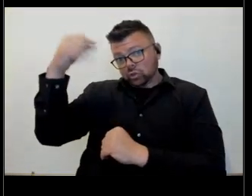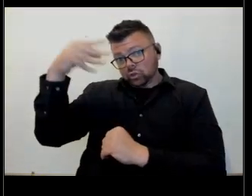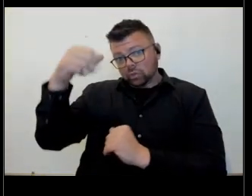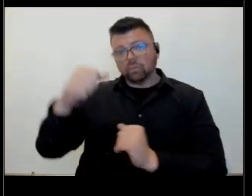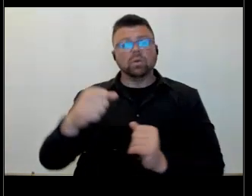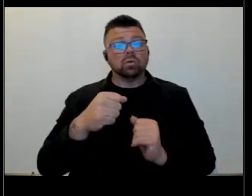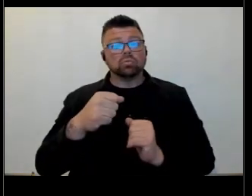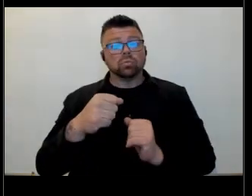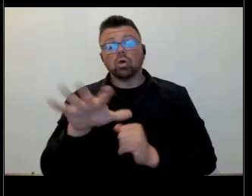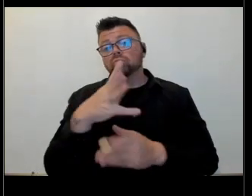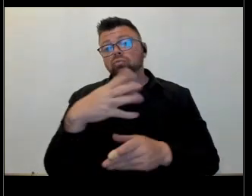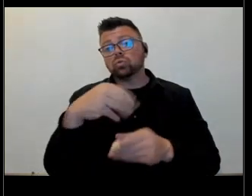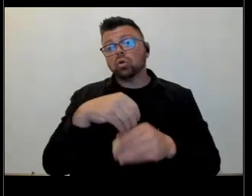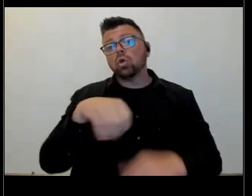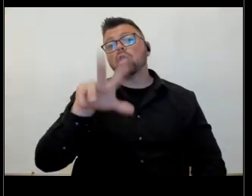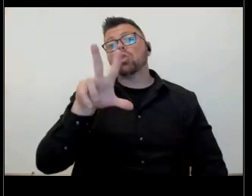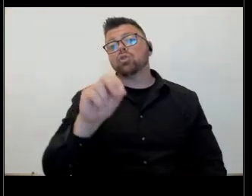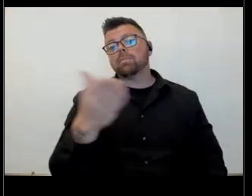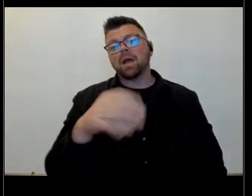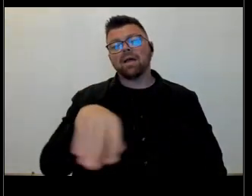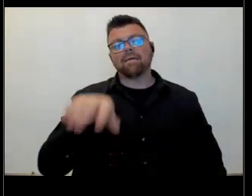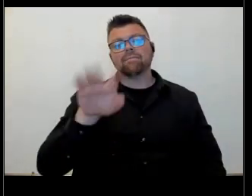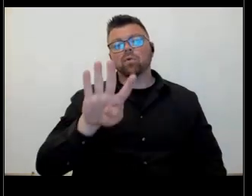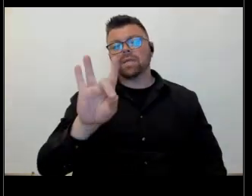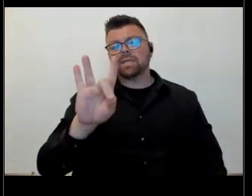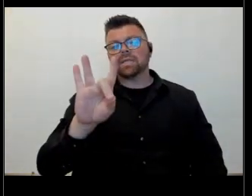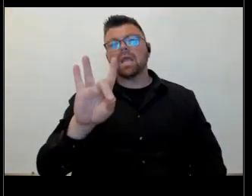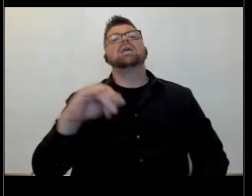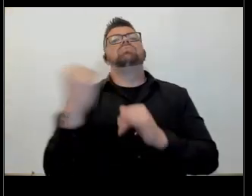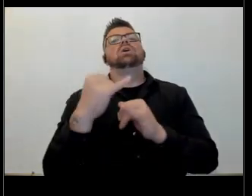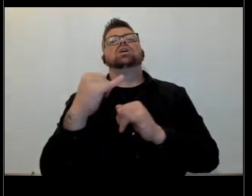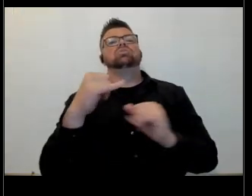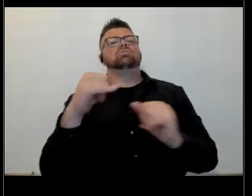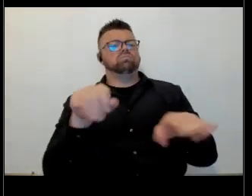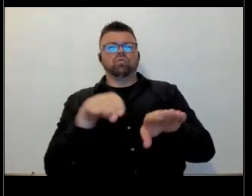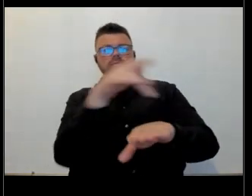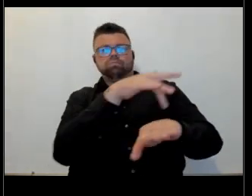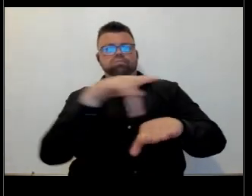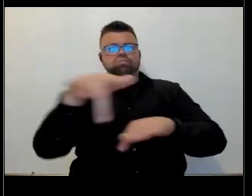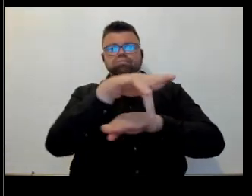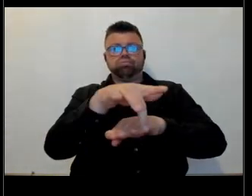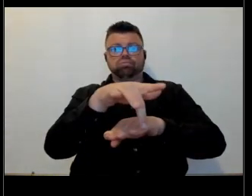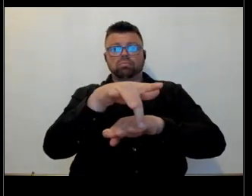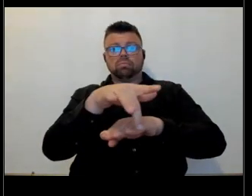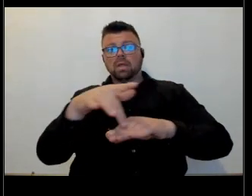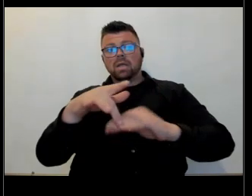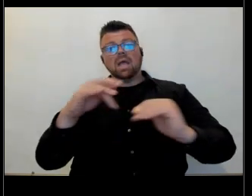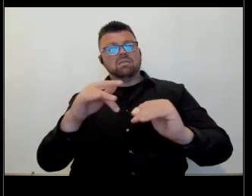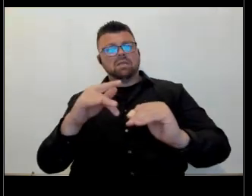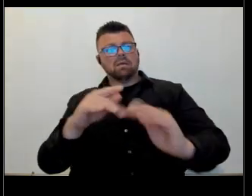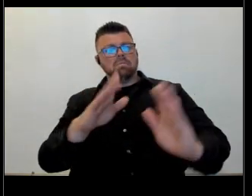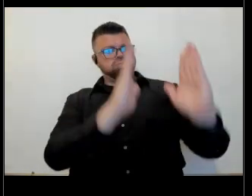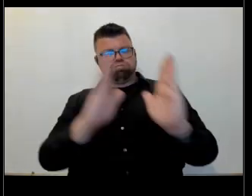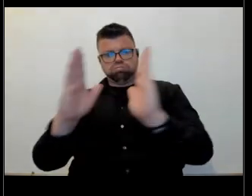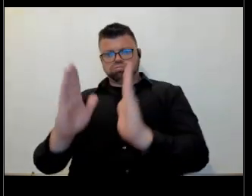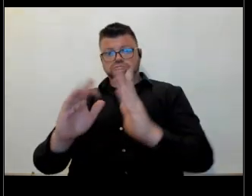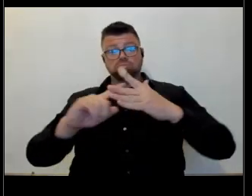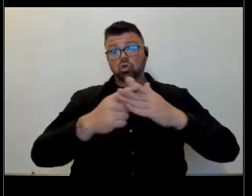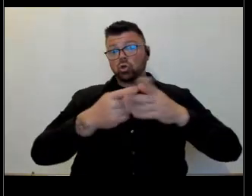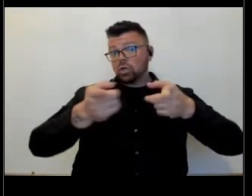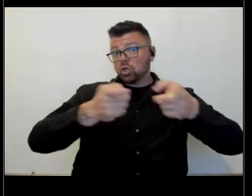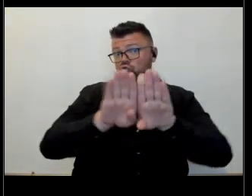by 48 inch clear floor space parallel to the shower, beginning at the control wall.